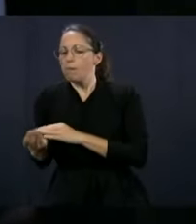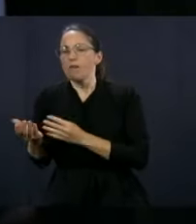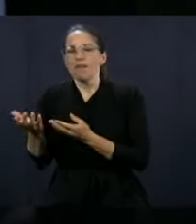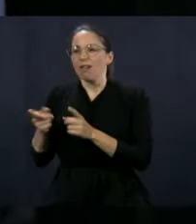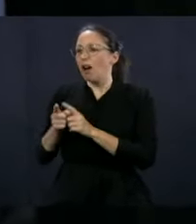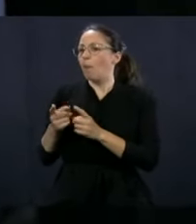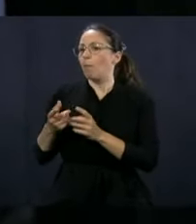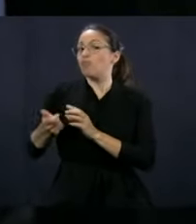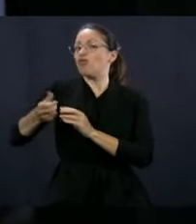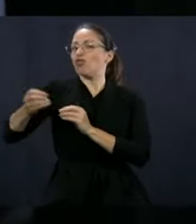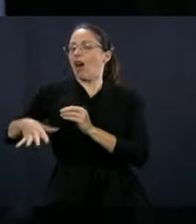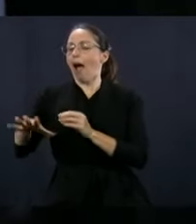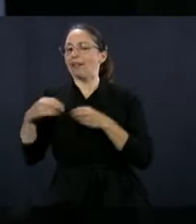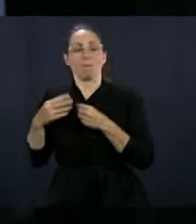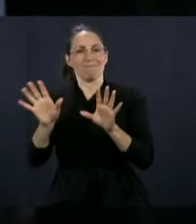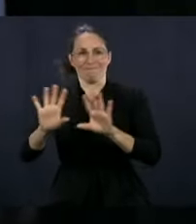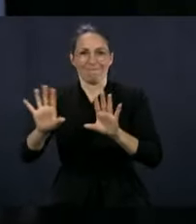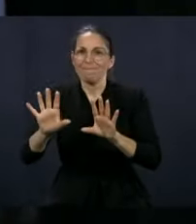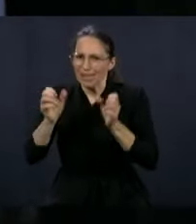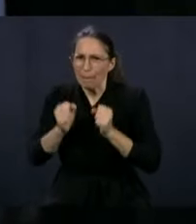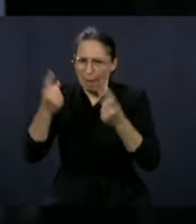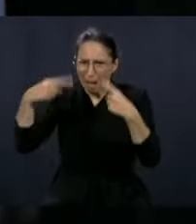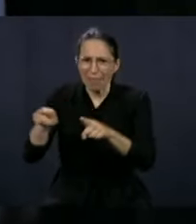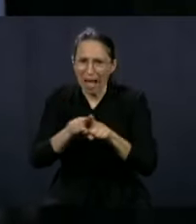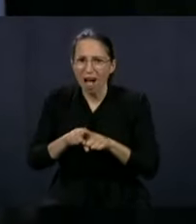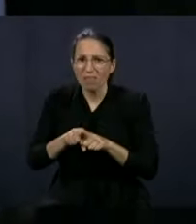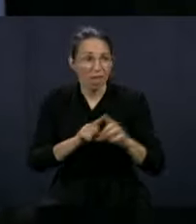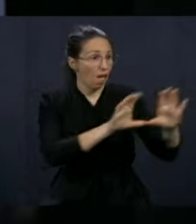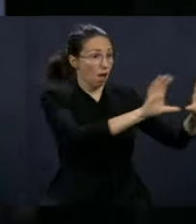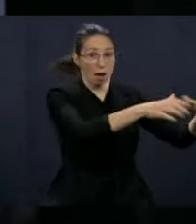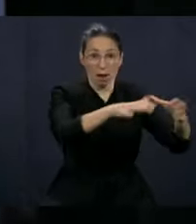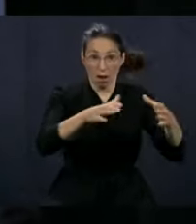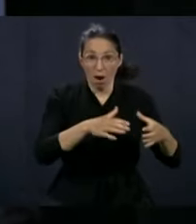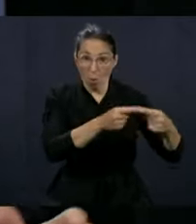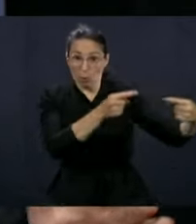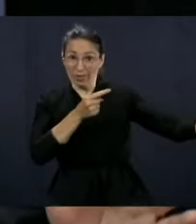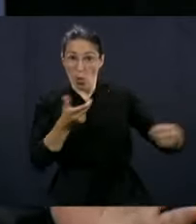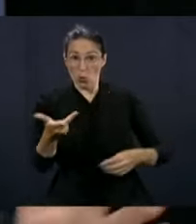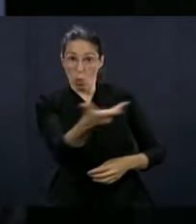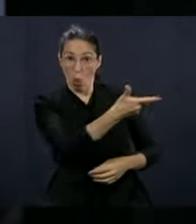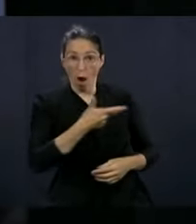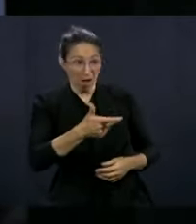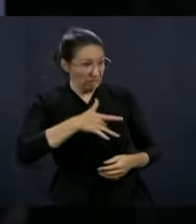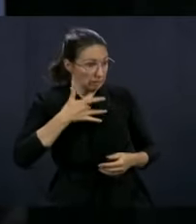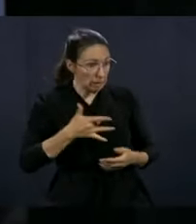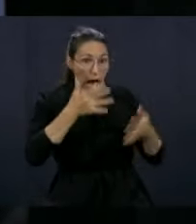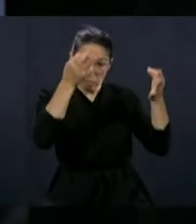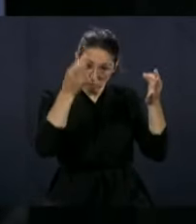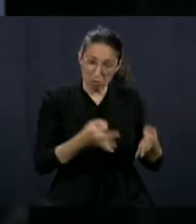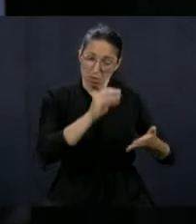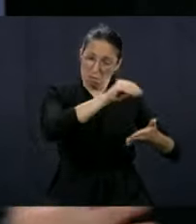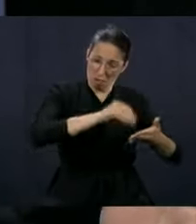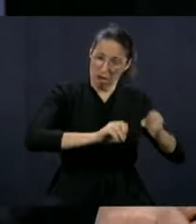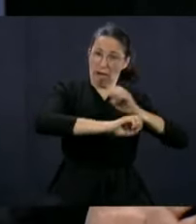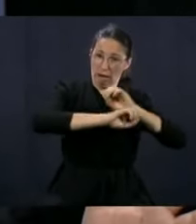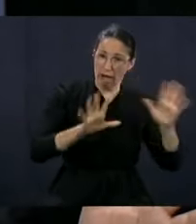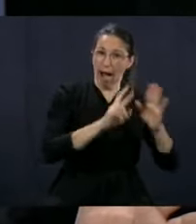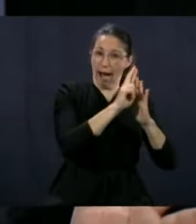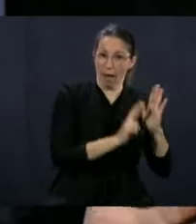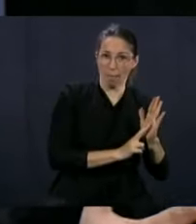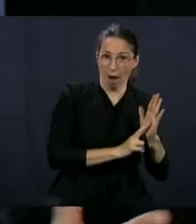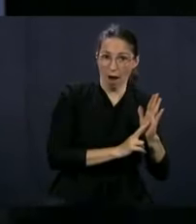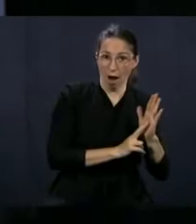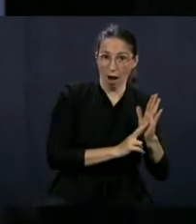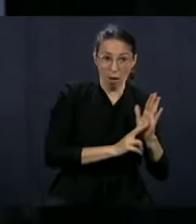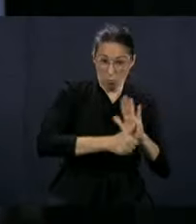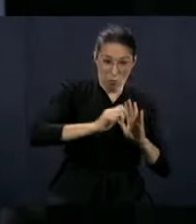one's friends. So I can't believe that with the three opposition parties, we can't give ourselves parameters so that things